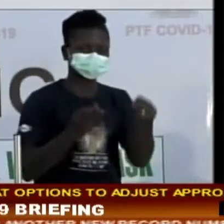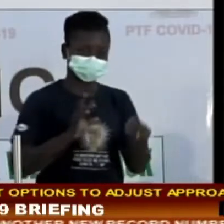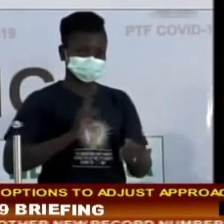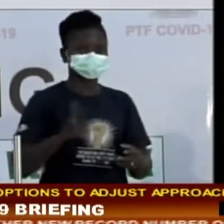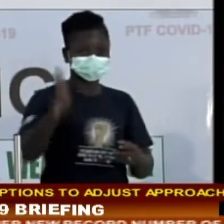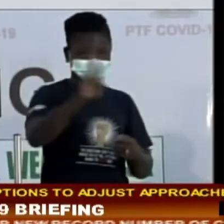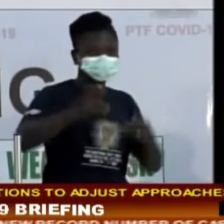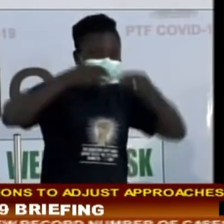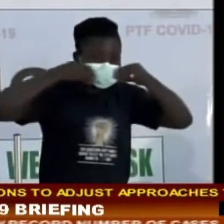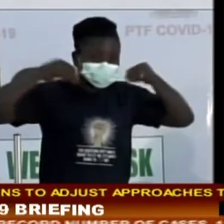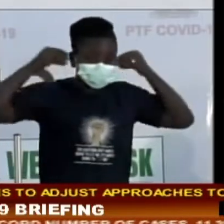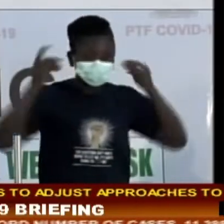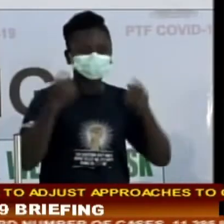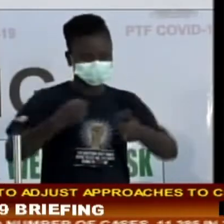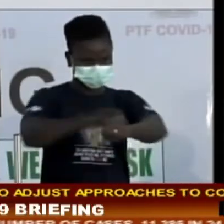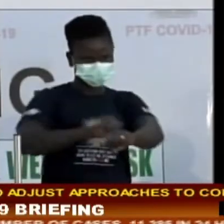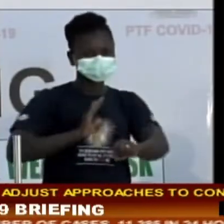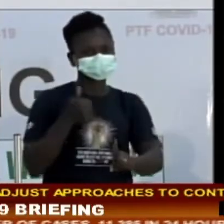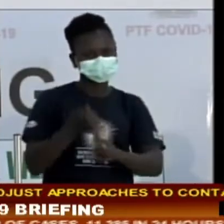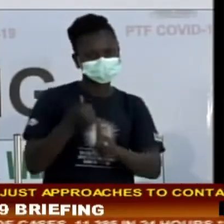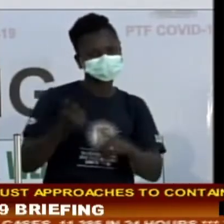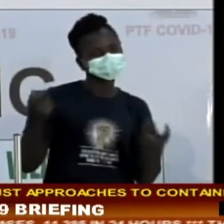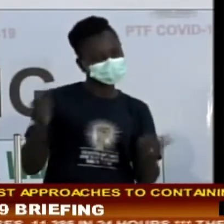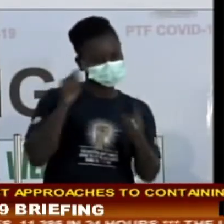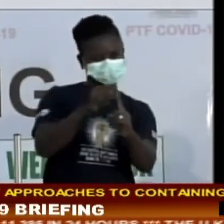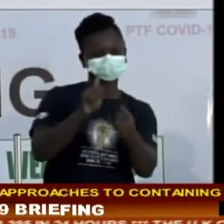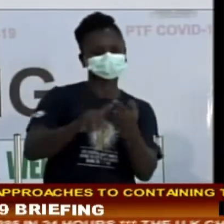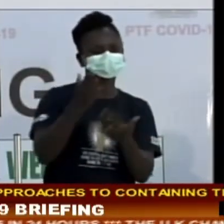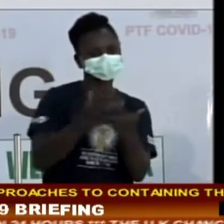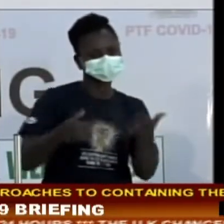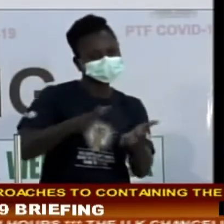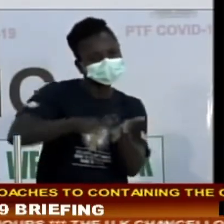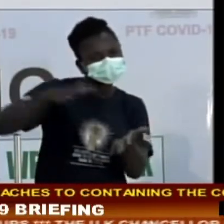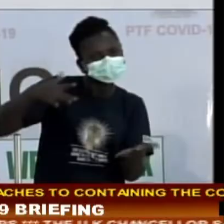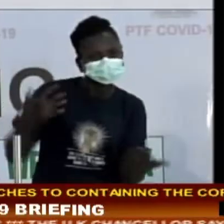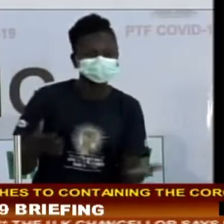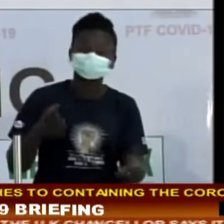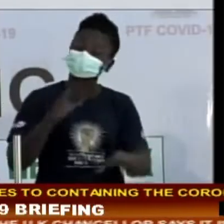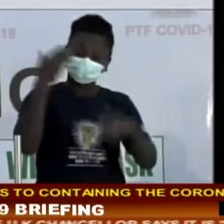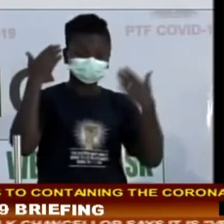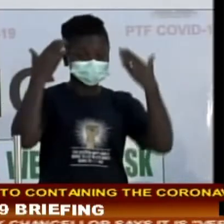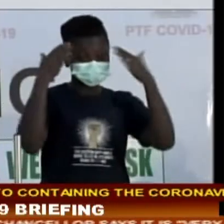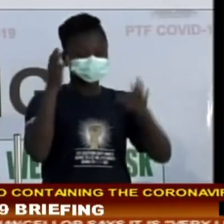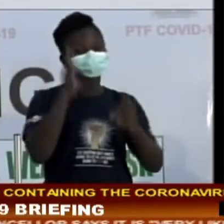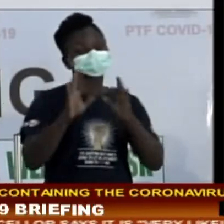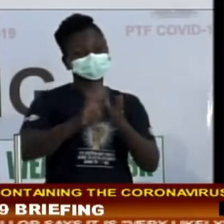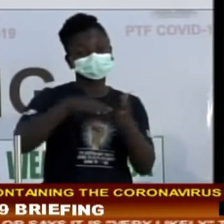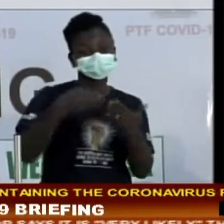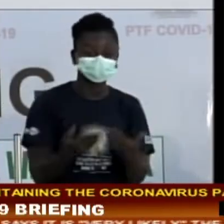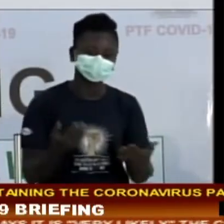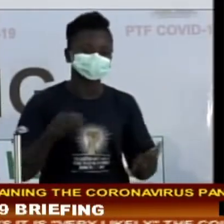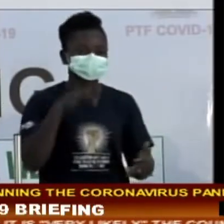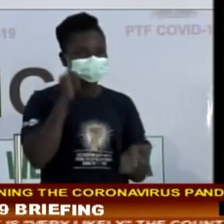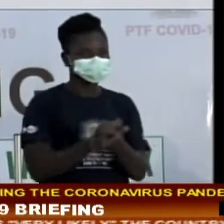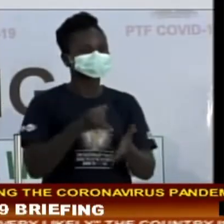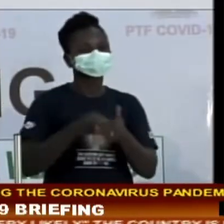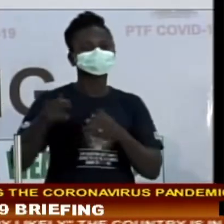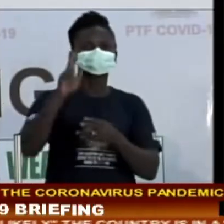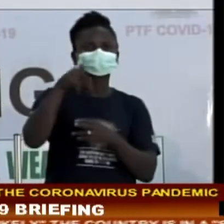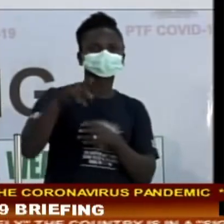According to some studies which I'm not sure they are confirmed but there are studies which say that up to 90% protection for